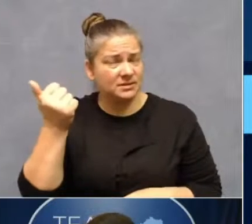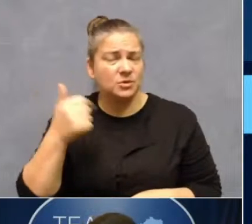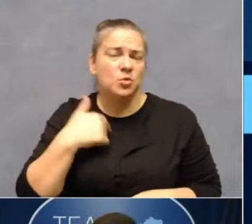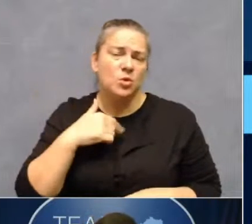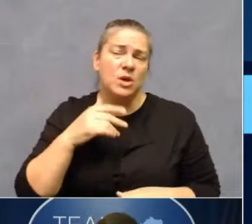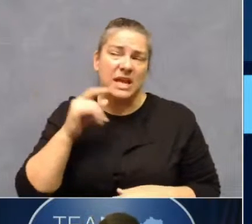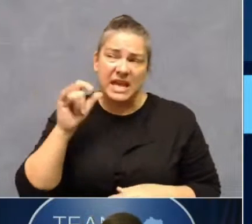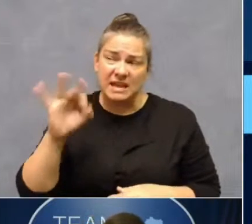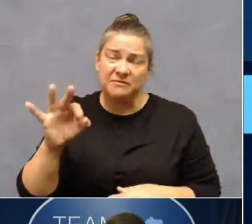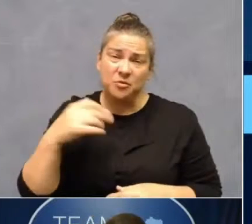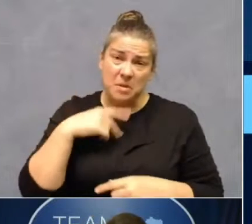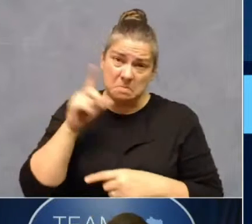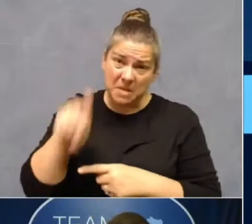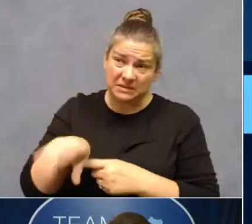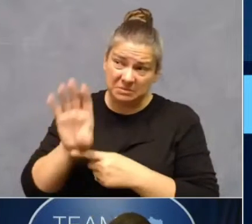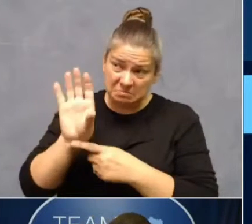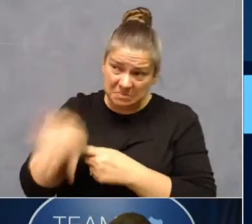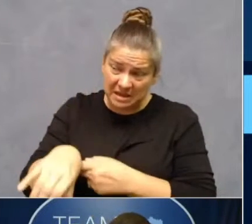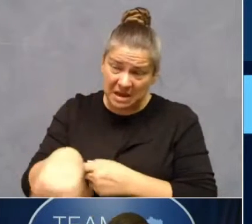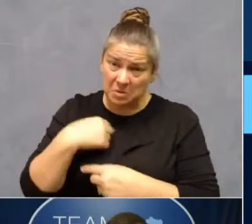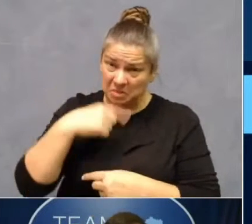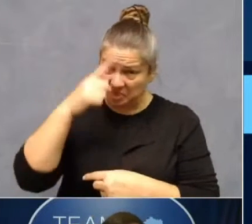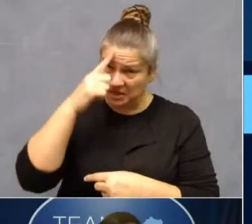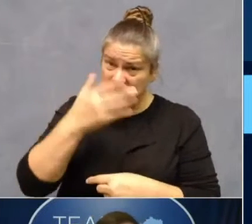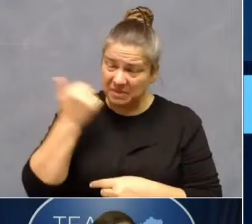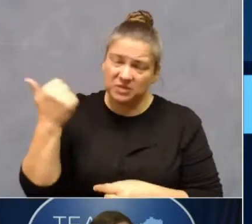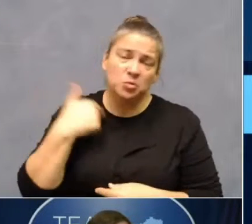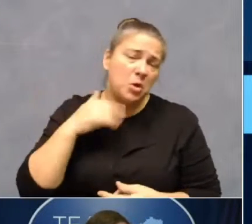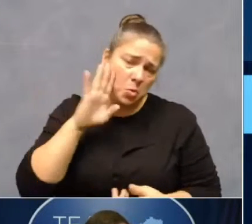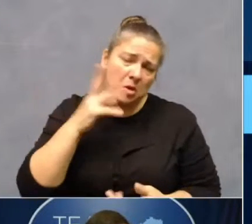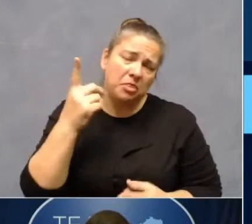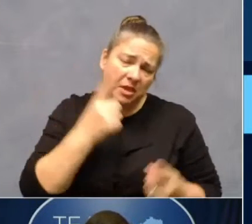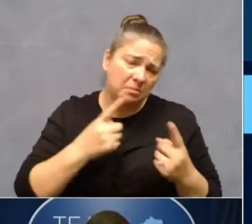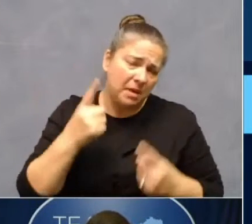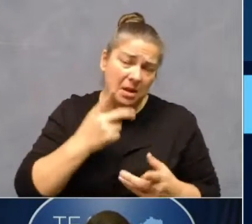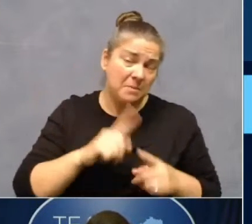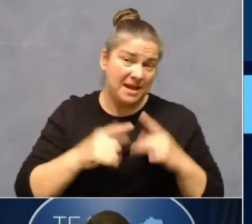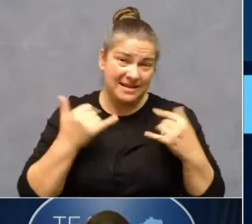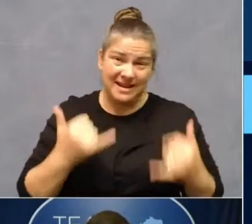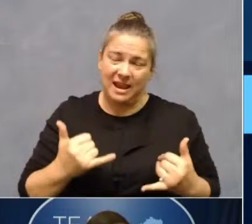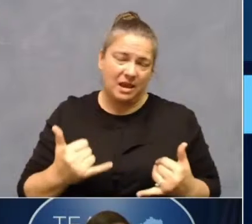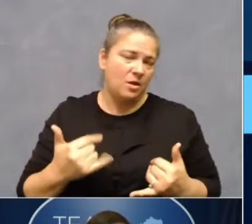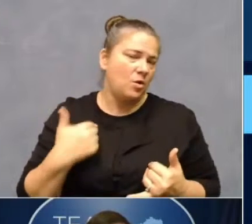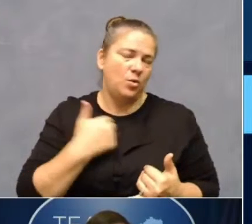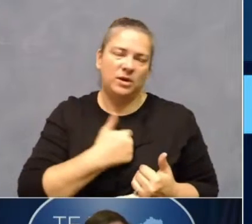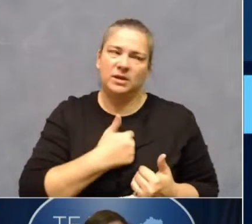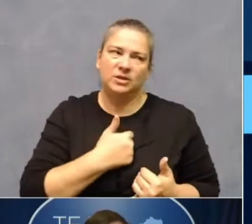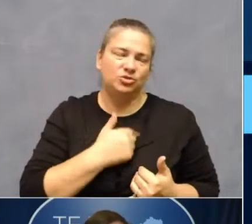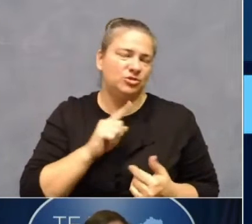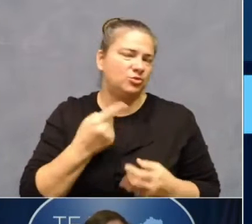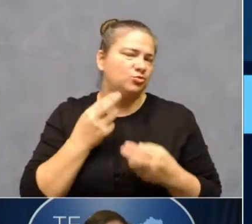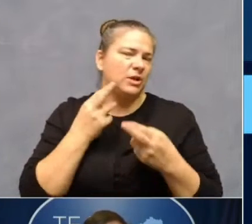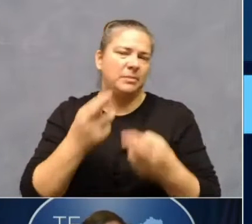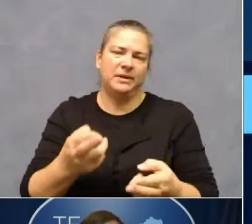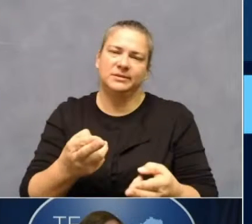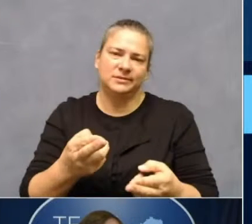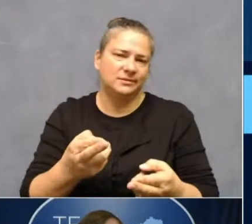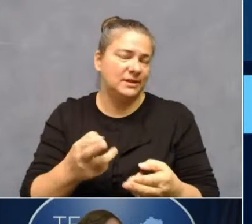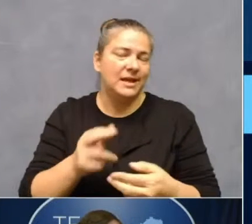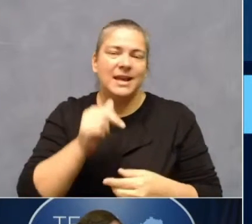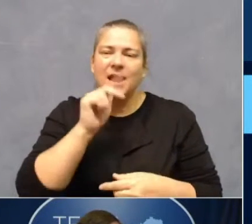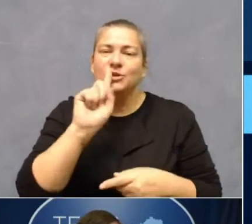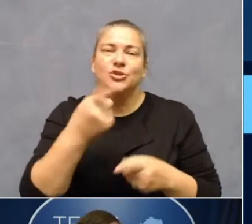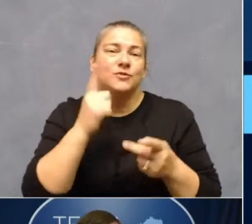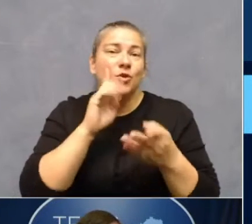right now I think on these recommendations we've done something we haven't in the past. These aren't just for a community, but this is to say you